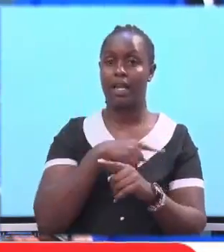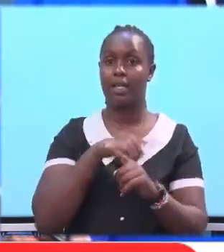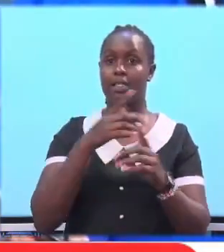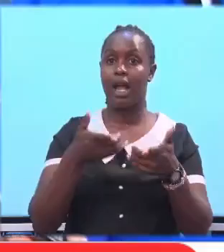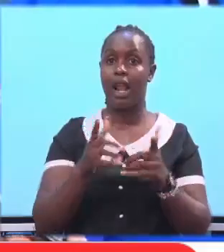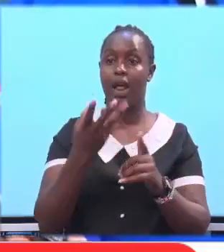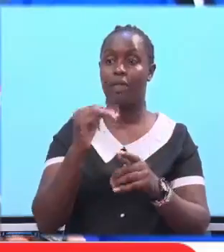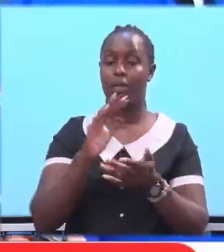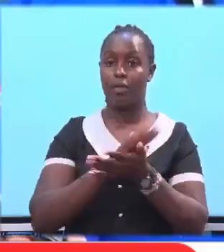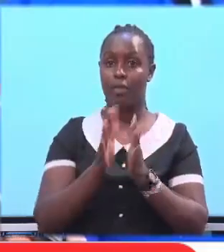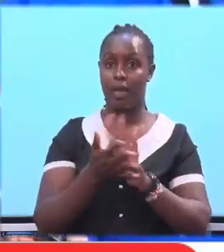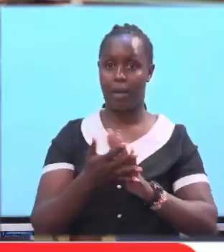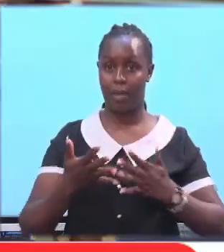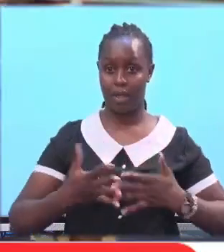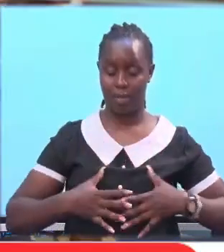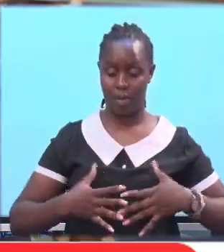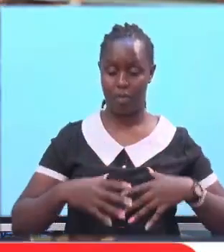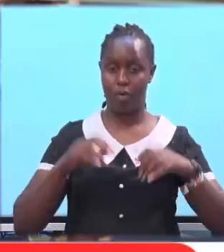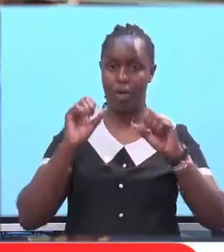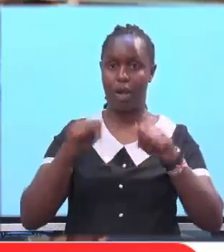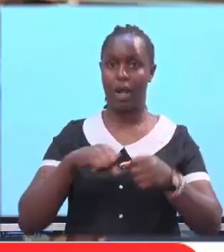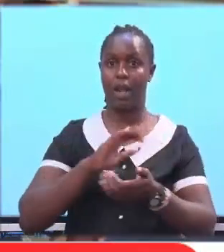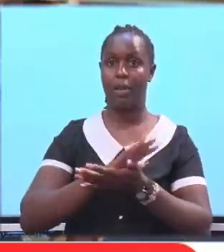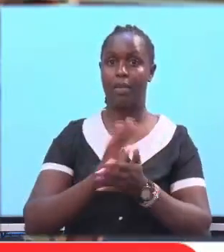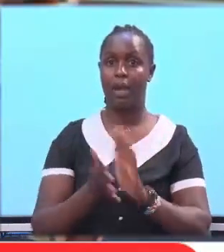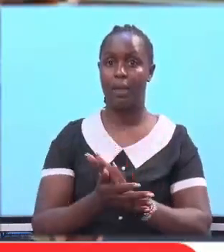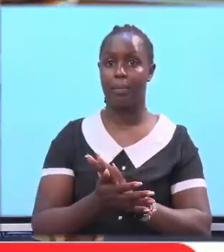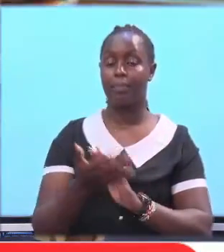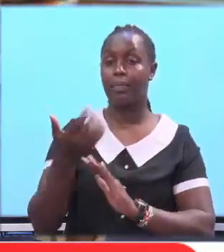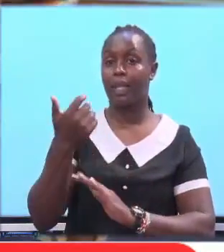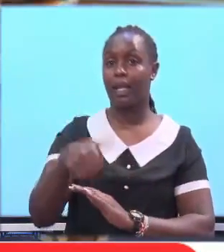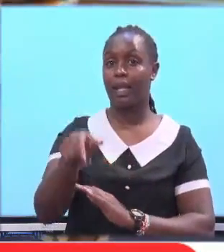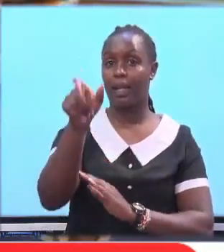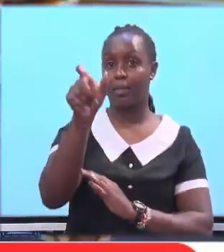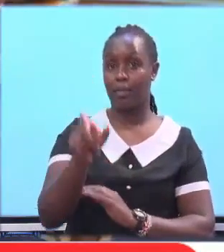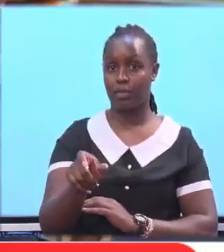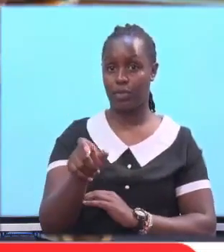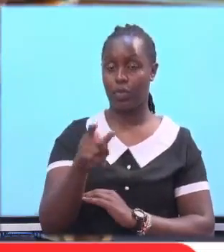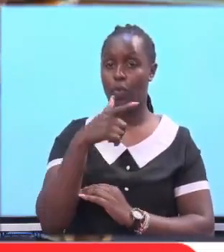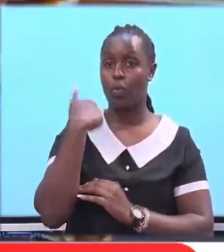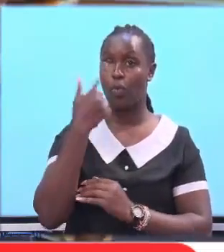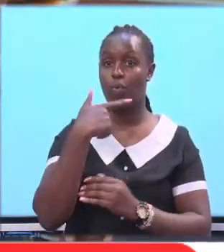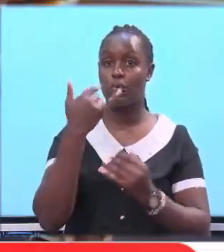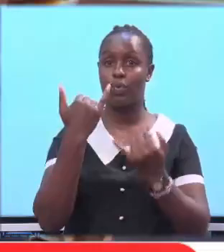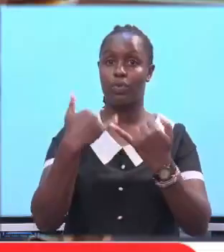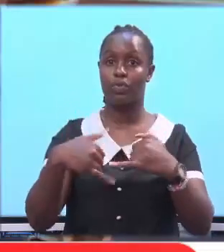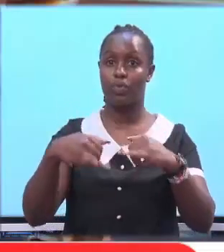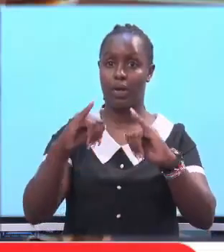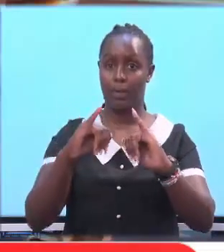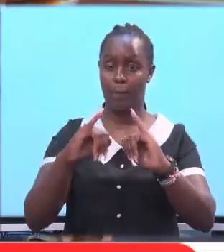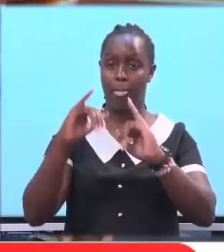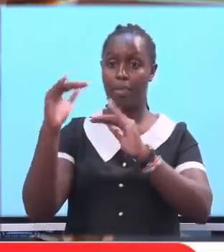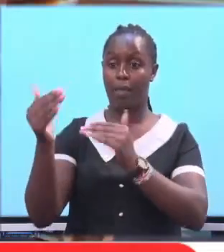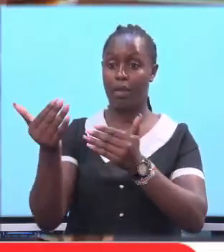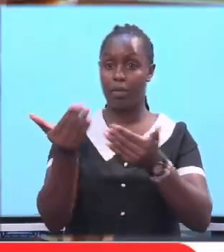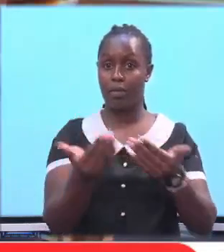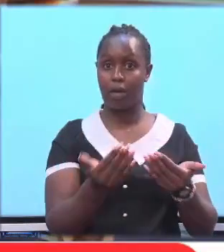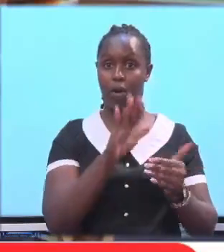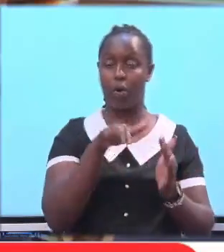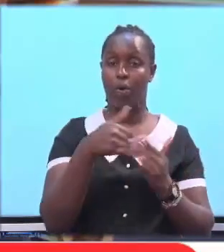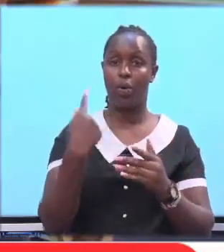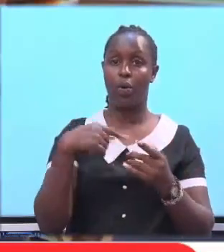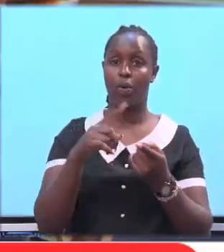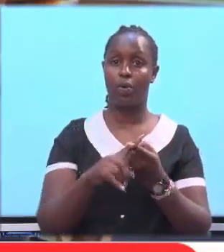to be the people that they can be. And anybody who tries to bring or to mess up with the integrity